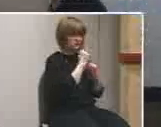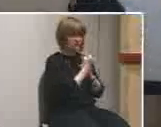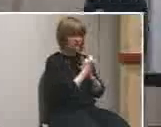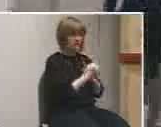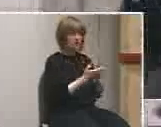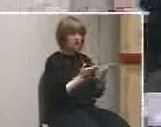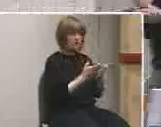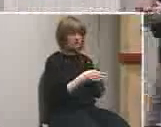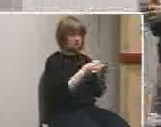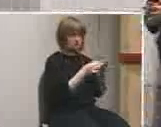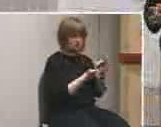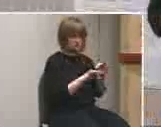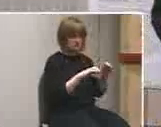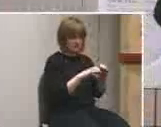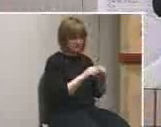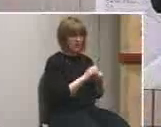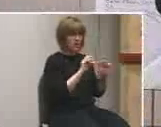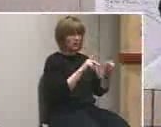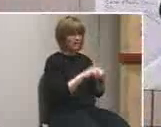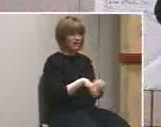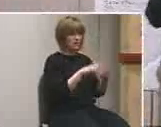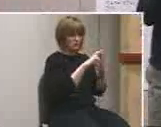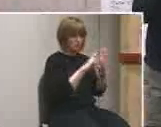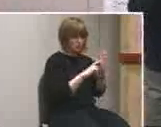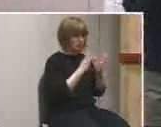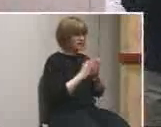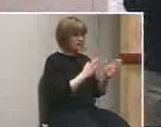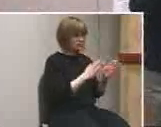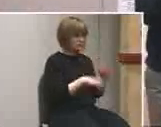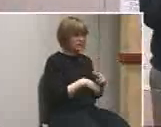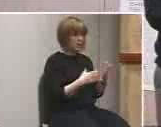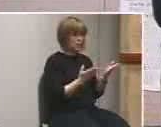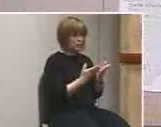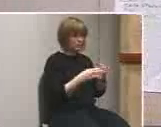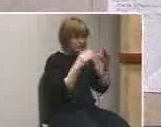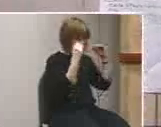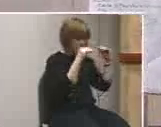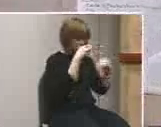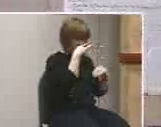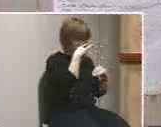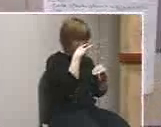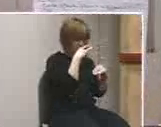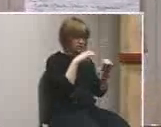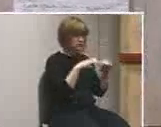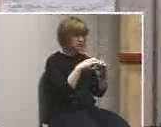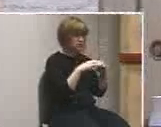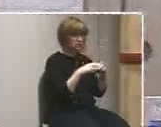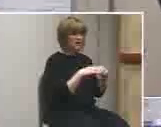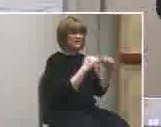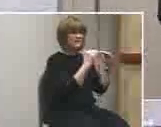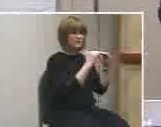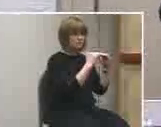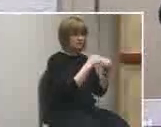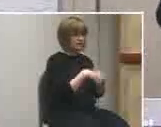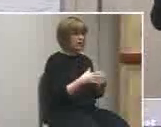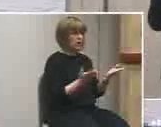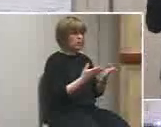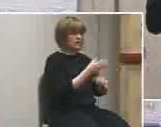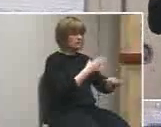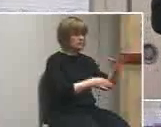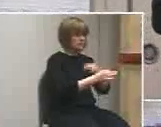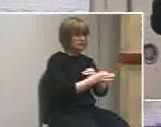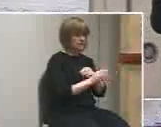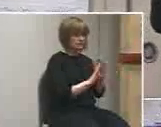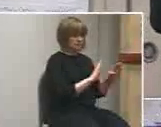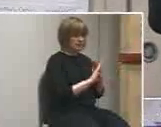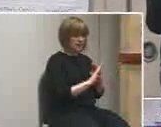then we say, okay, rules, routines, arrangements. What are we going to teach that kid to do that's a functional equivalent? What's the good replacement behavior? How can we make that happen